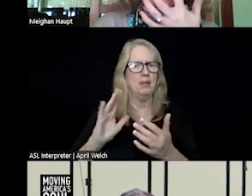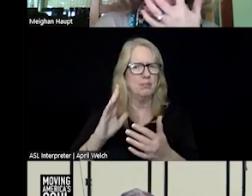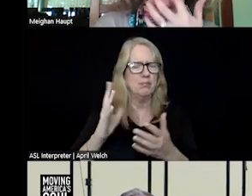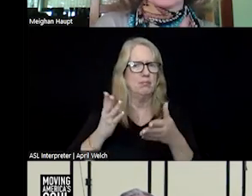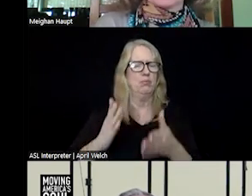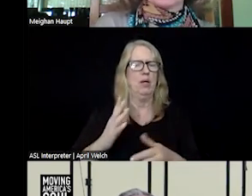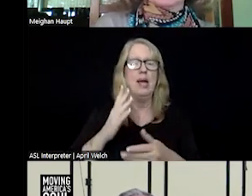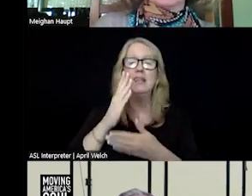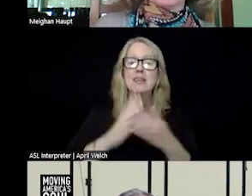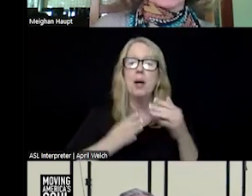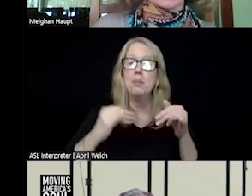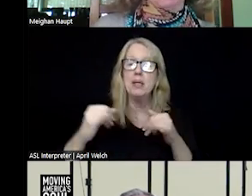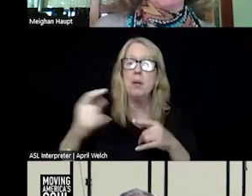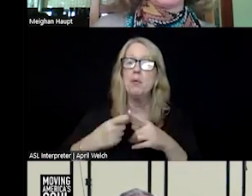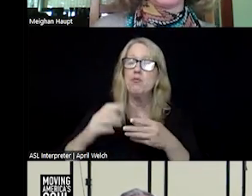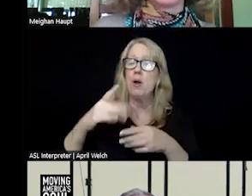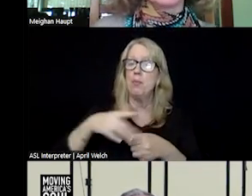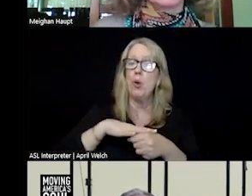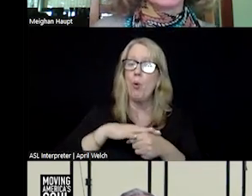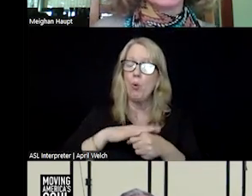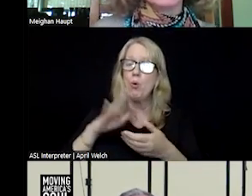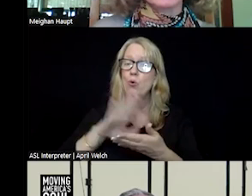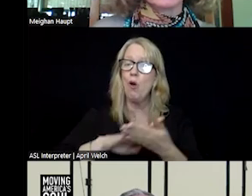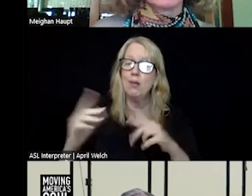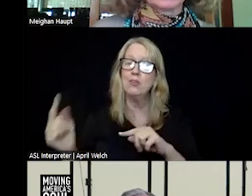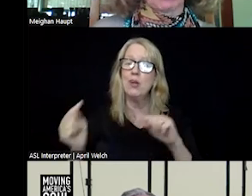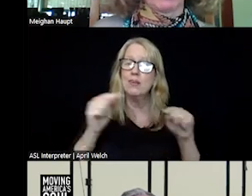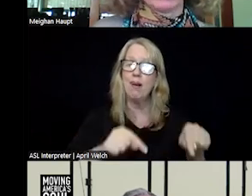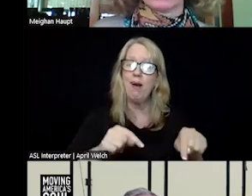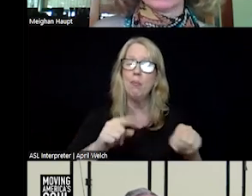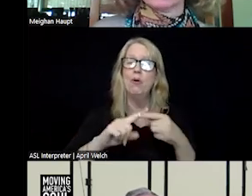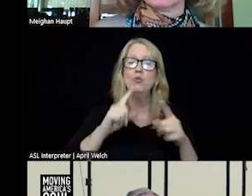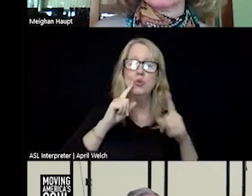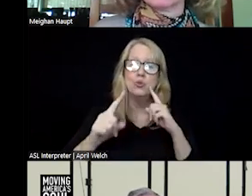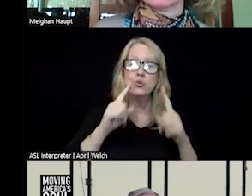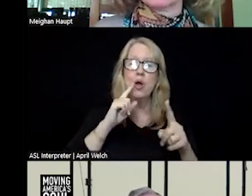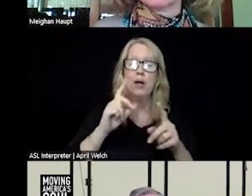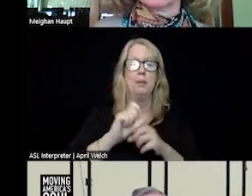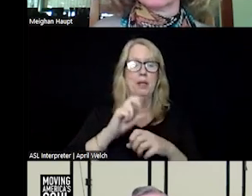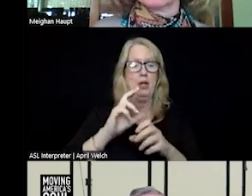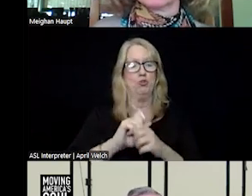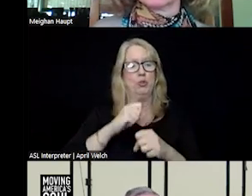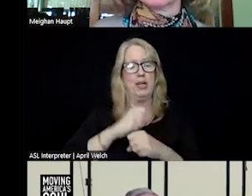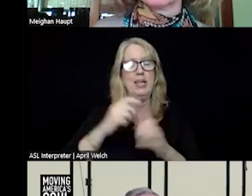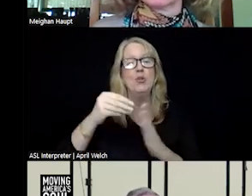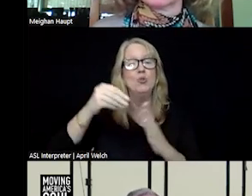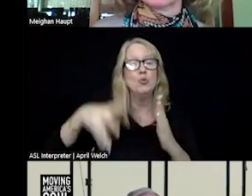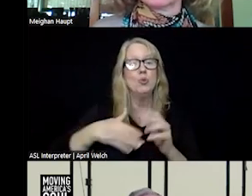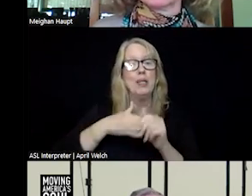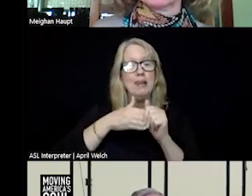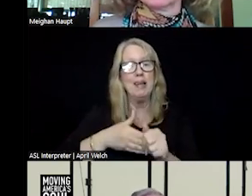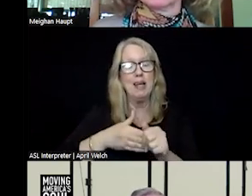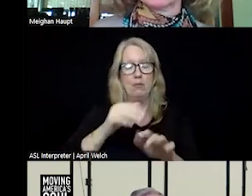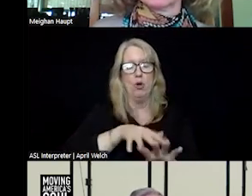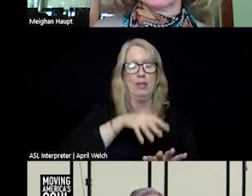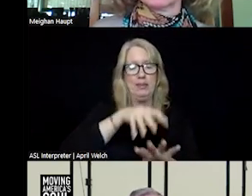some individuals from the local college had come there to talk about creating a student-led body there of Indigenous